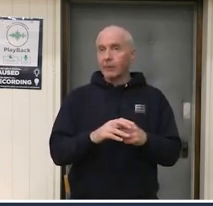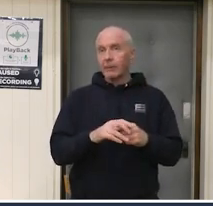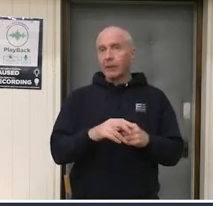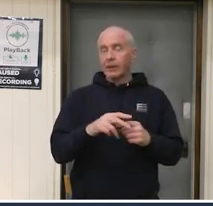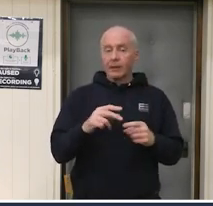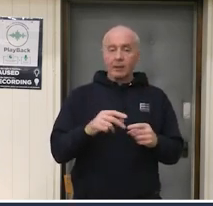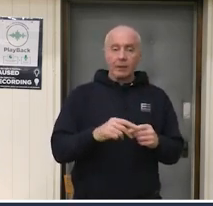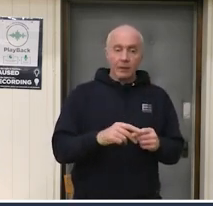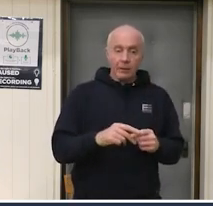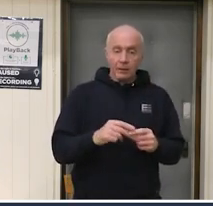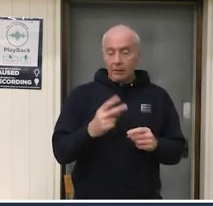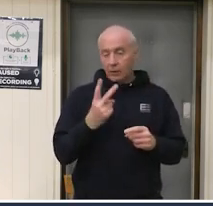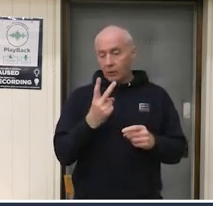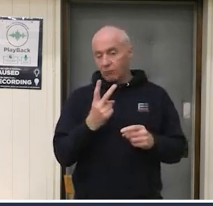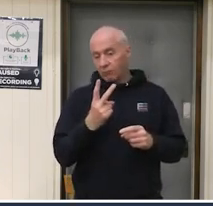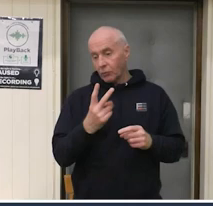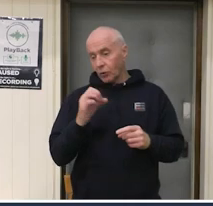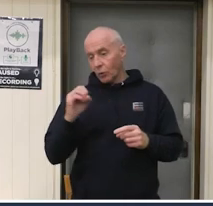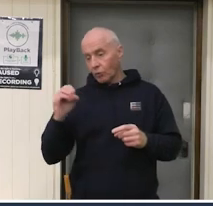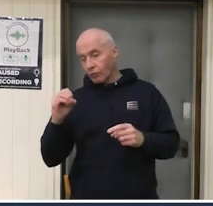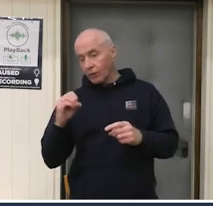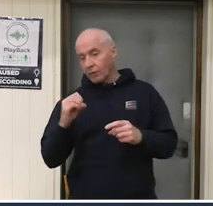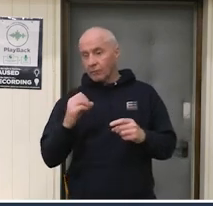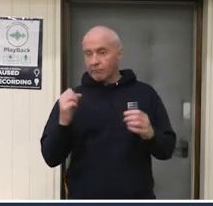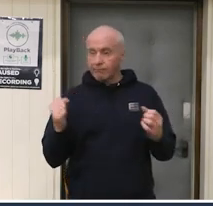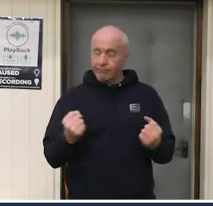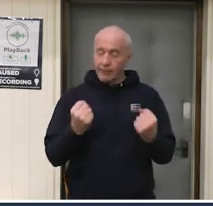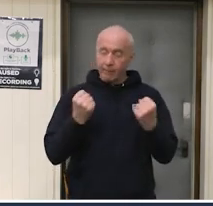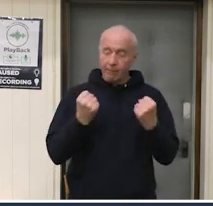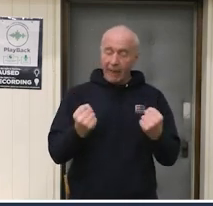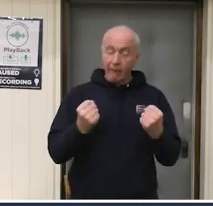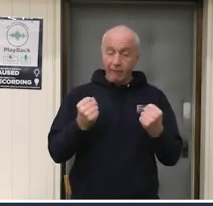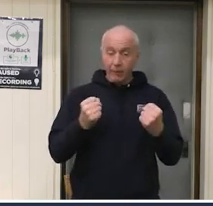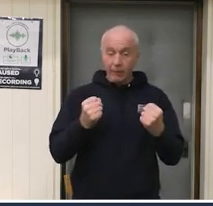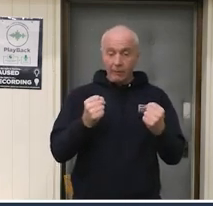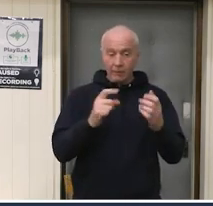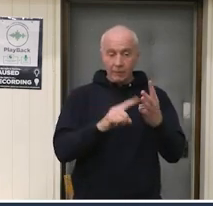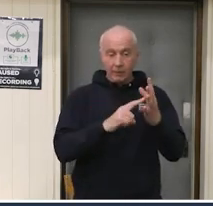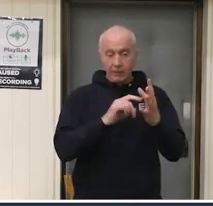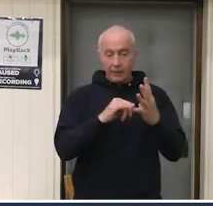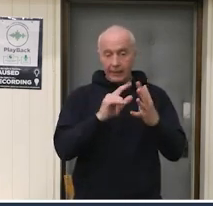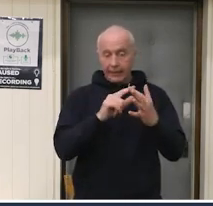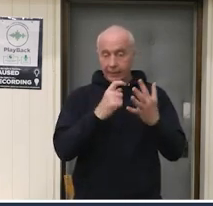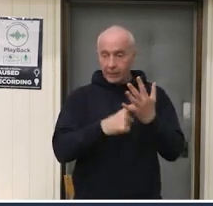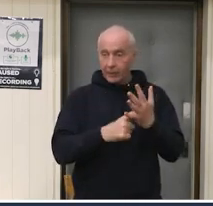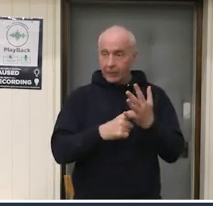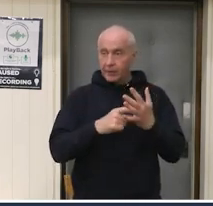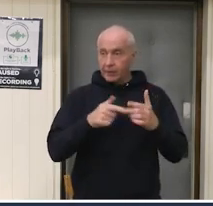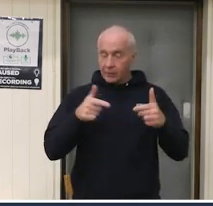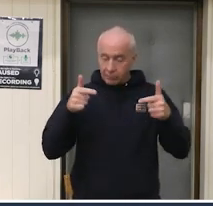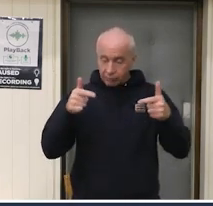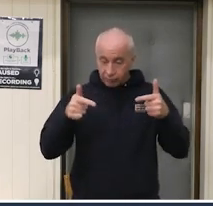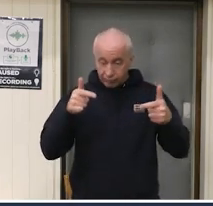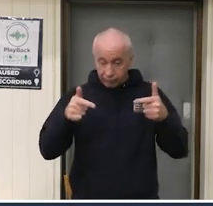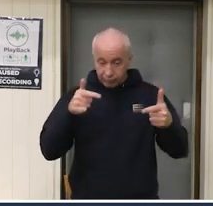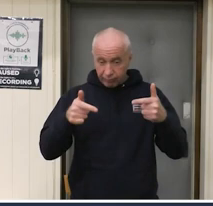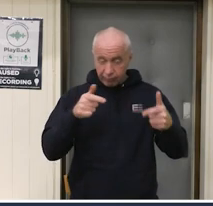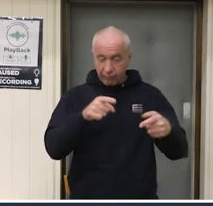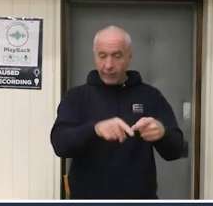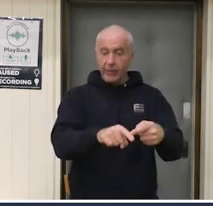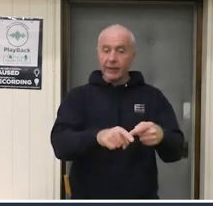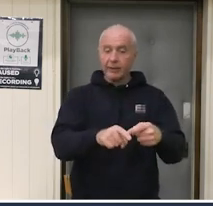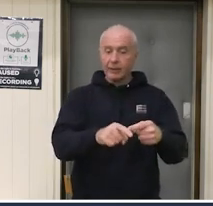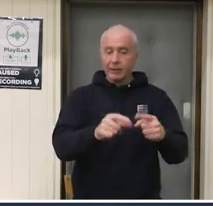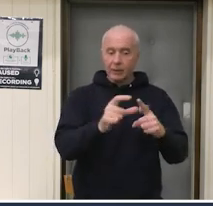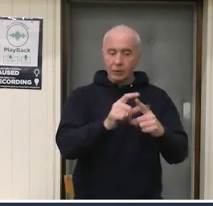world's most powerful lasers, I say this with a glint in my eye, and you crush a pellet of deuterium and tritium to very high